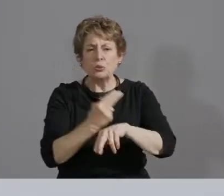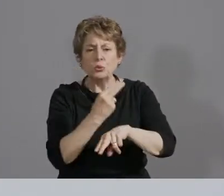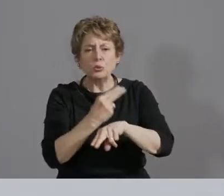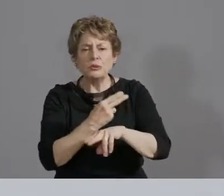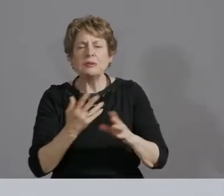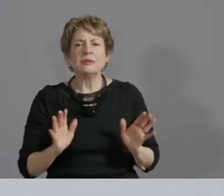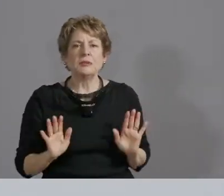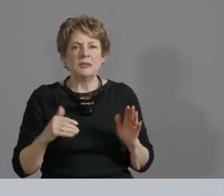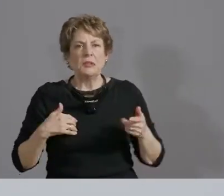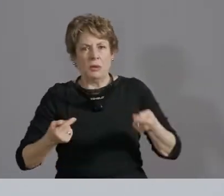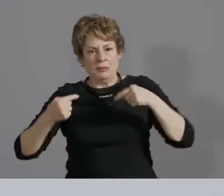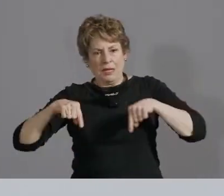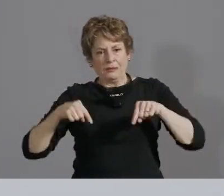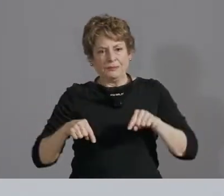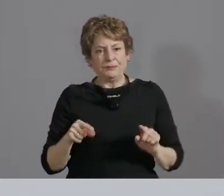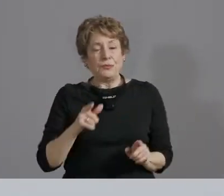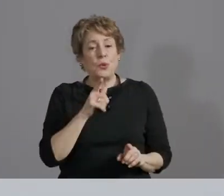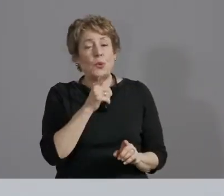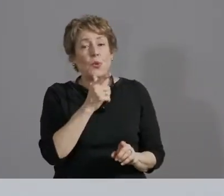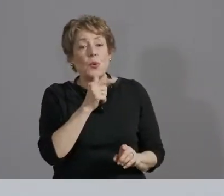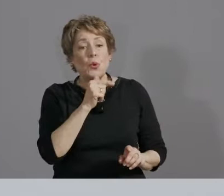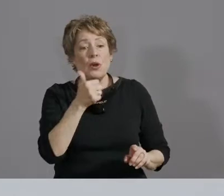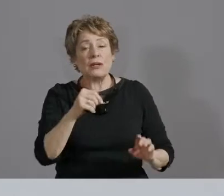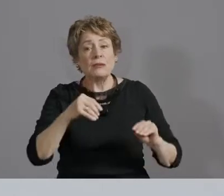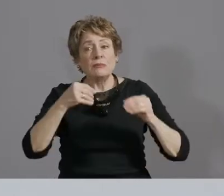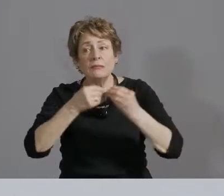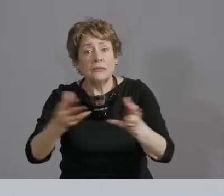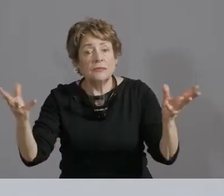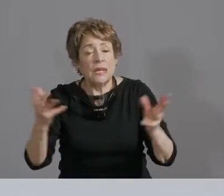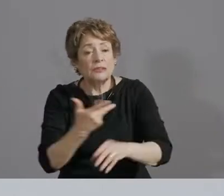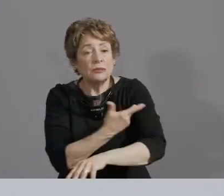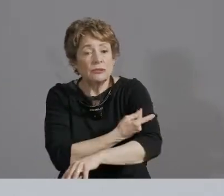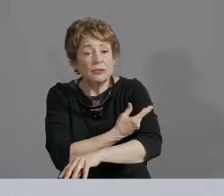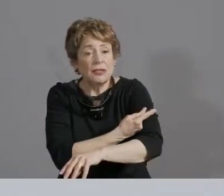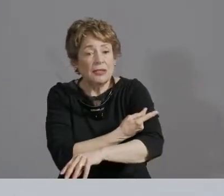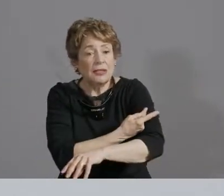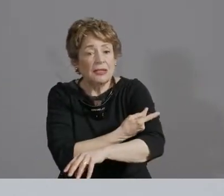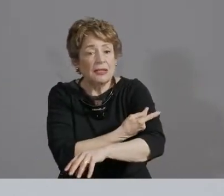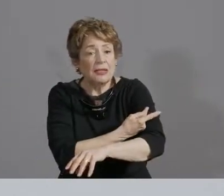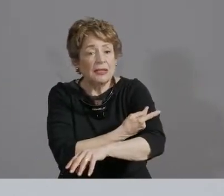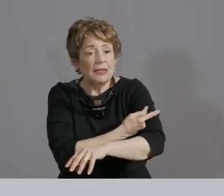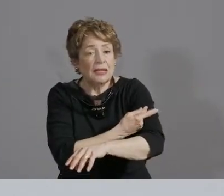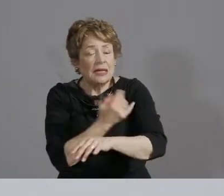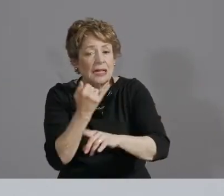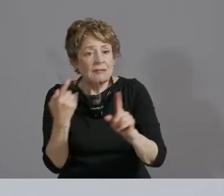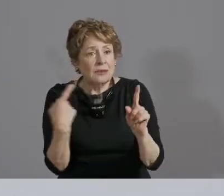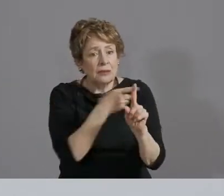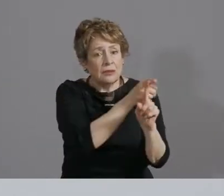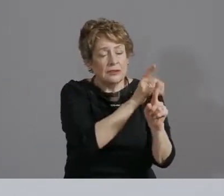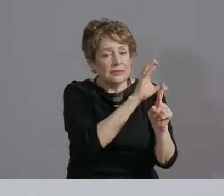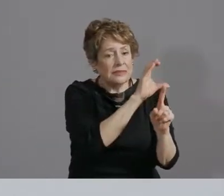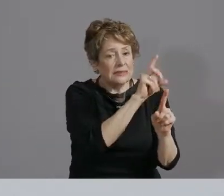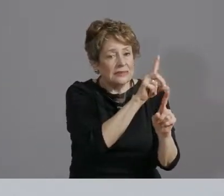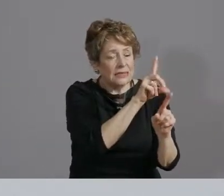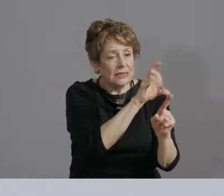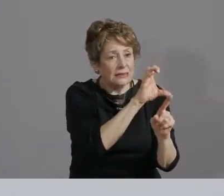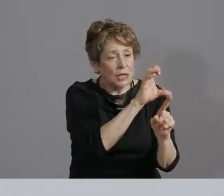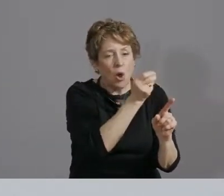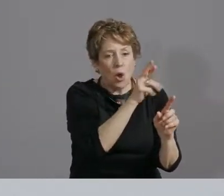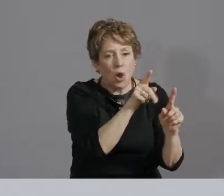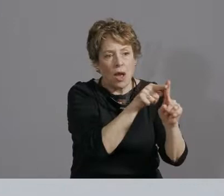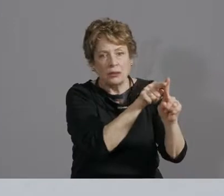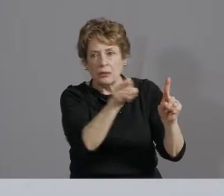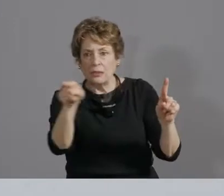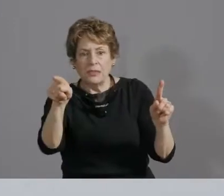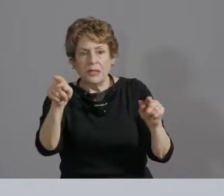a COVID-19 vaccine, even if they're working through the CDC federal, the long-term care or the retail pharmacy